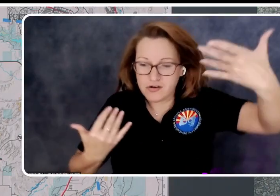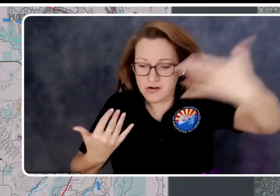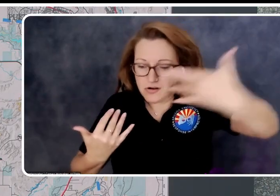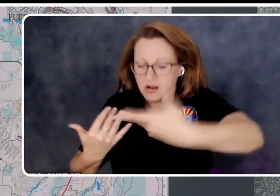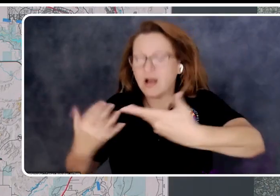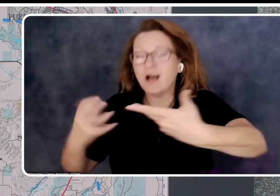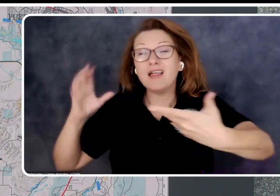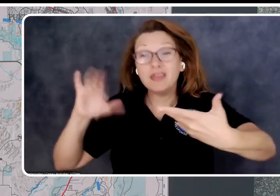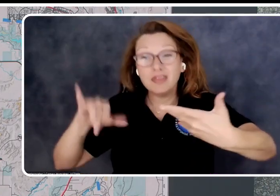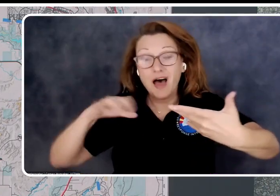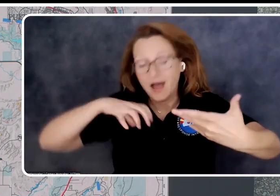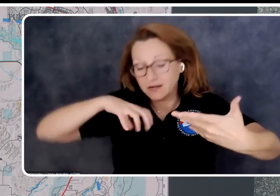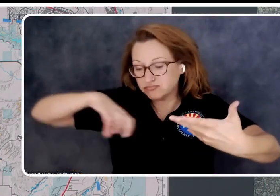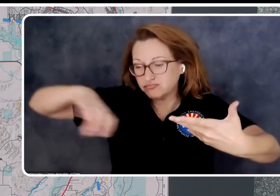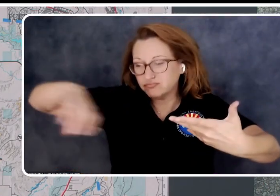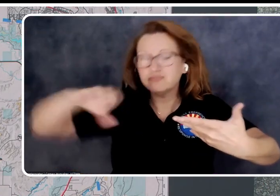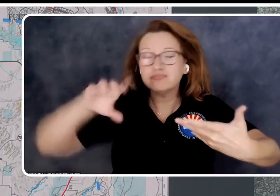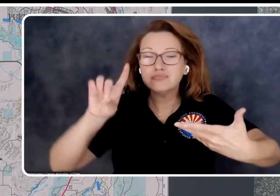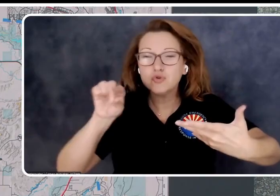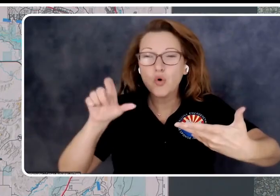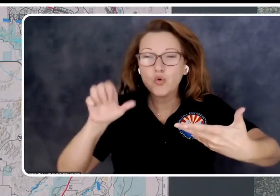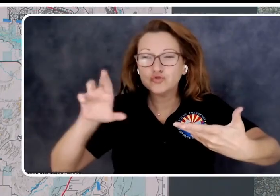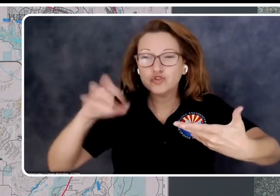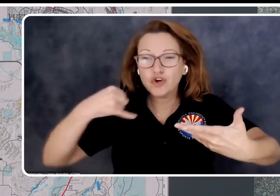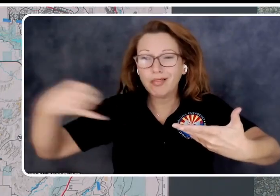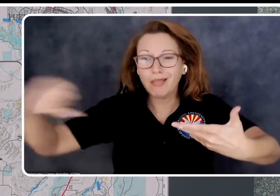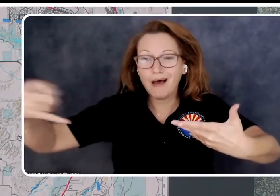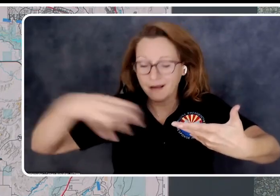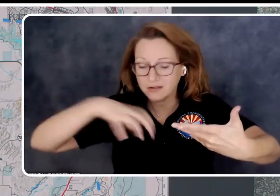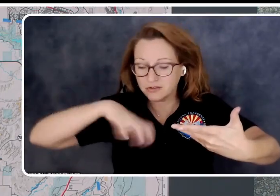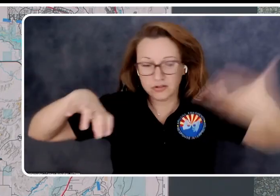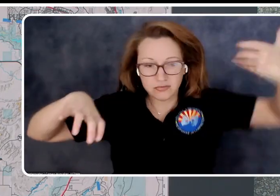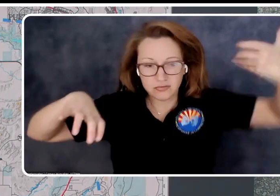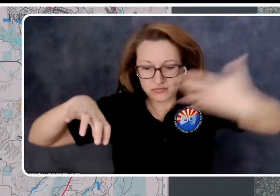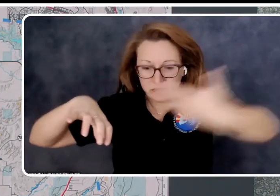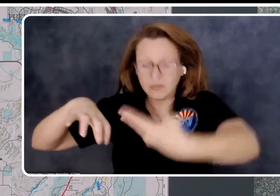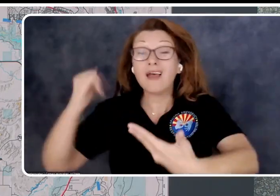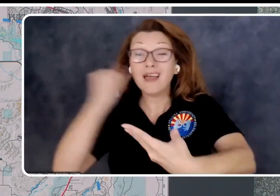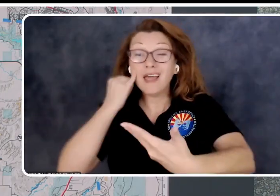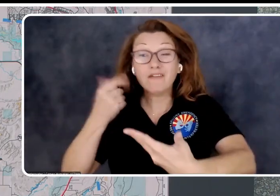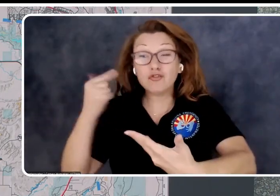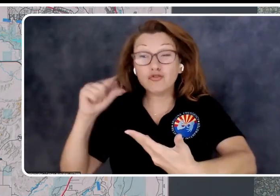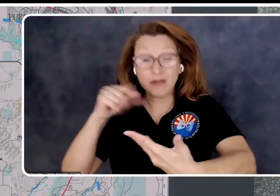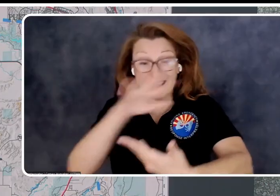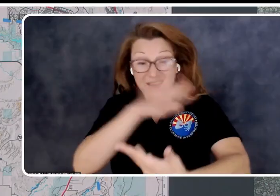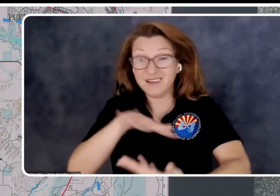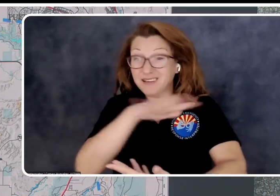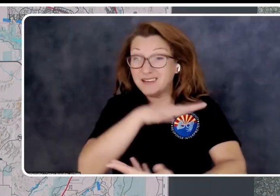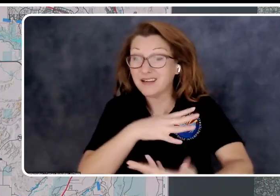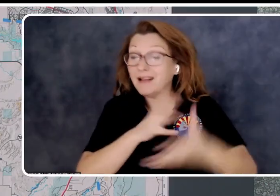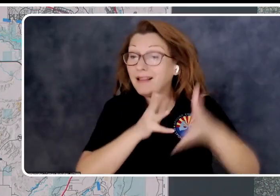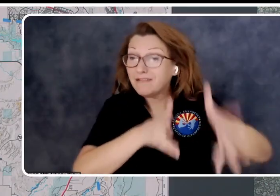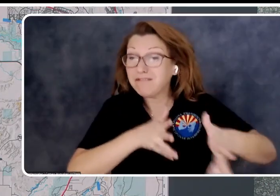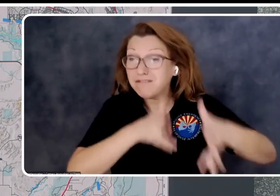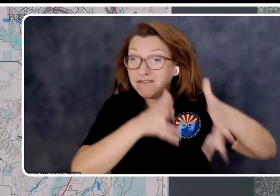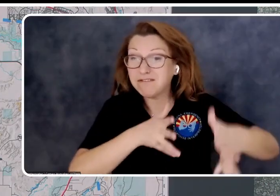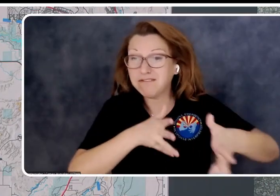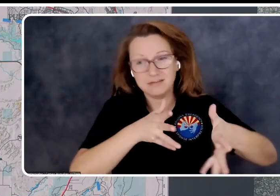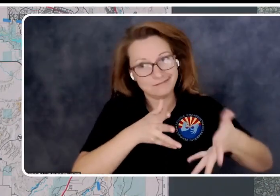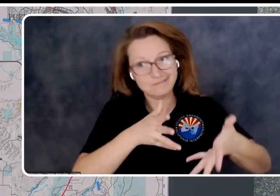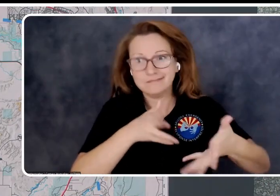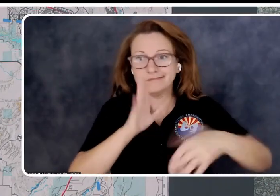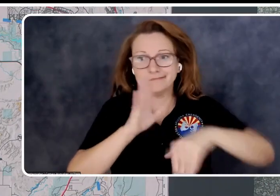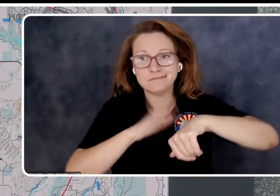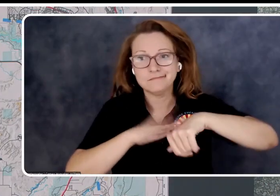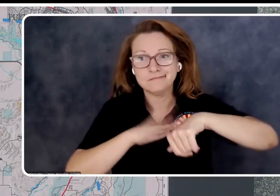is constructed to protect that community. And we do this intentionally because if there's unburned fuel between the fire and our control